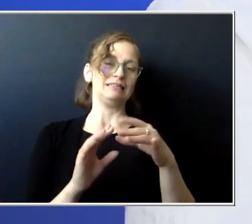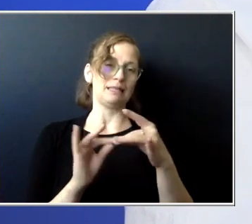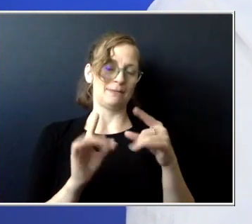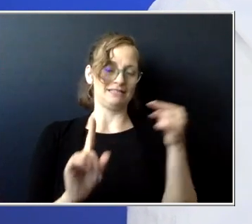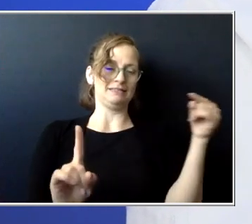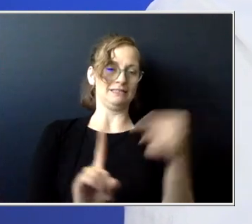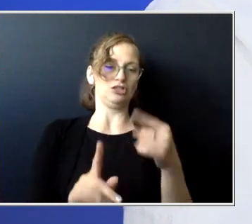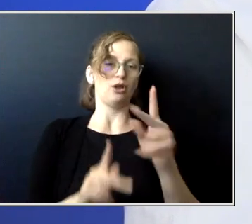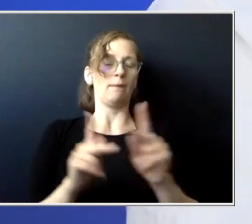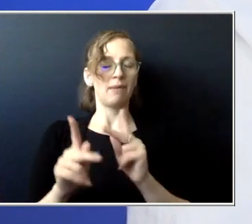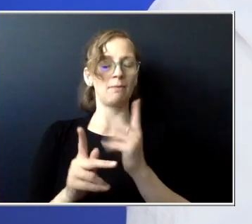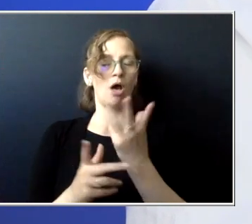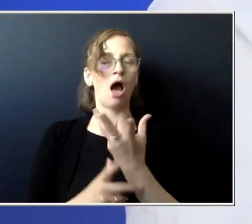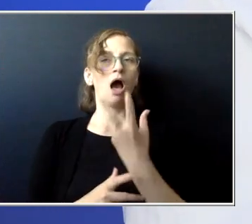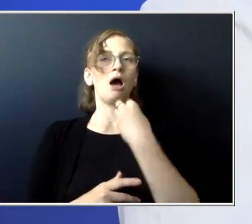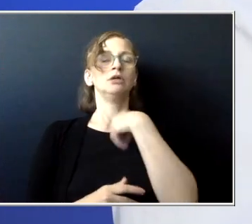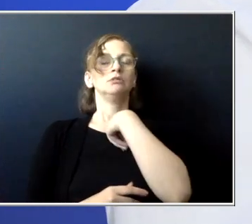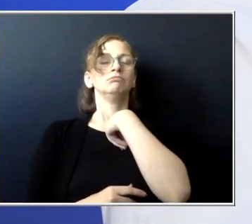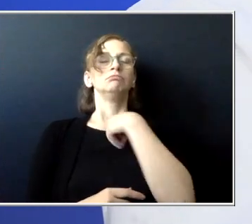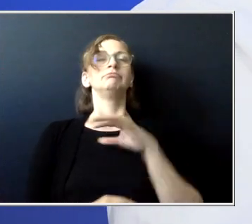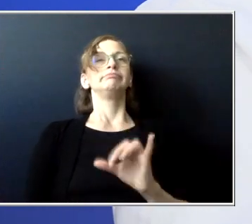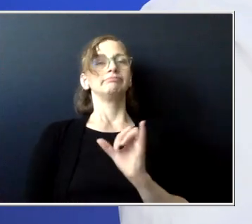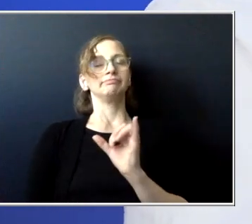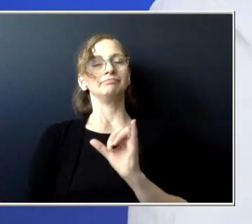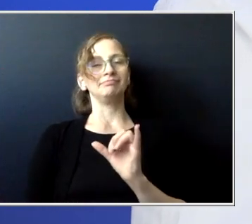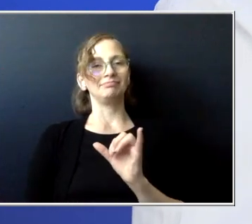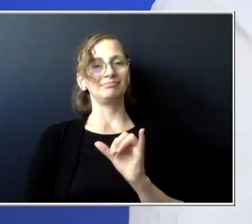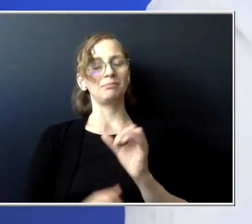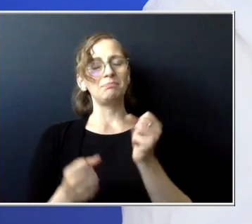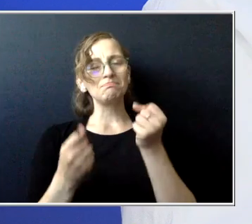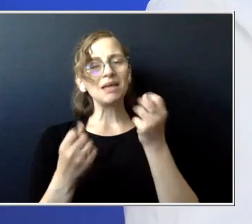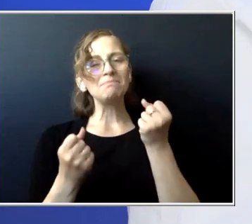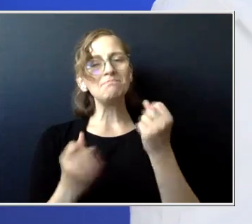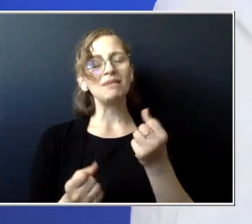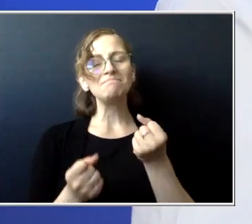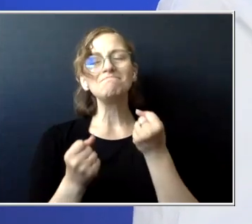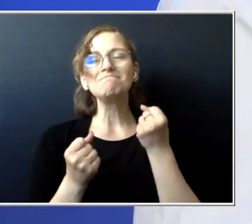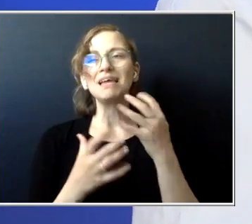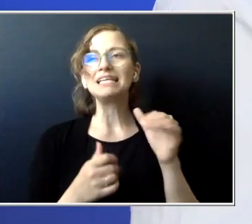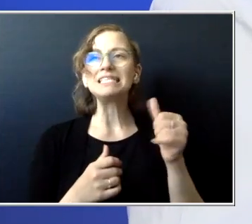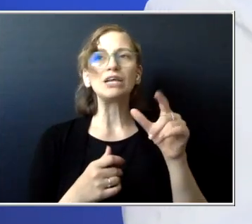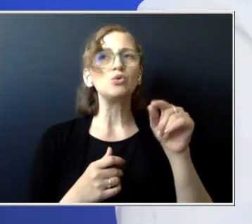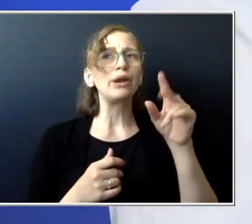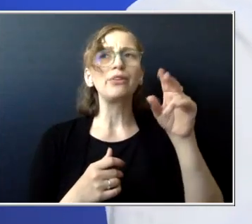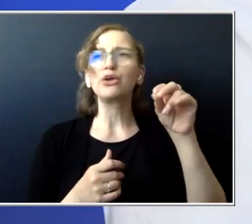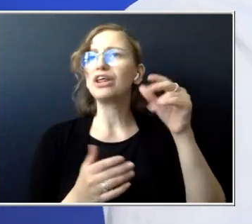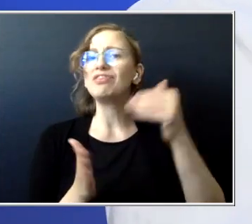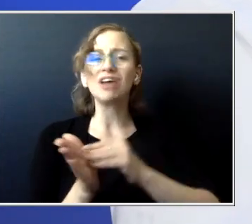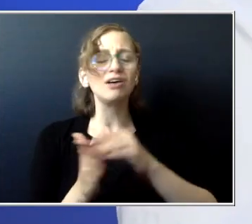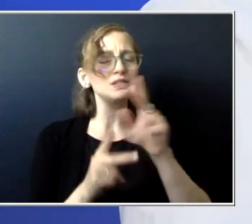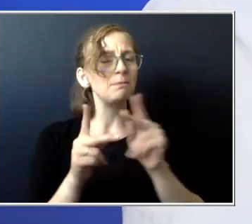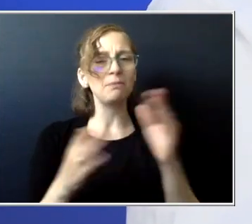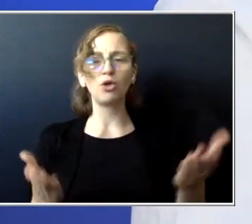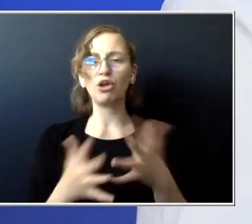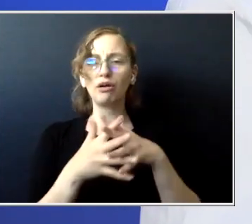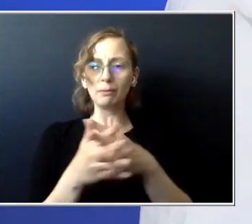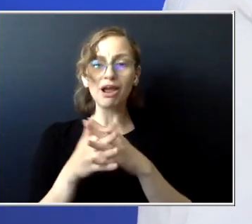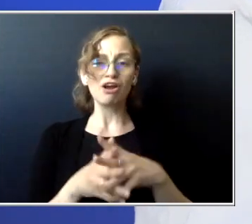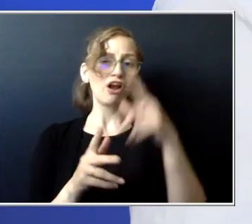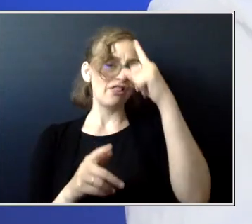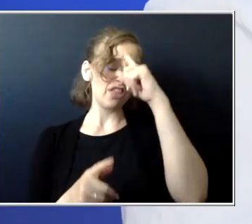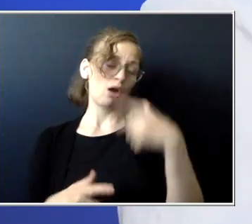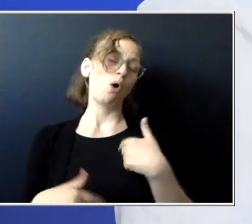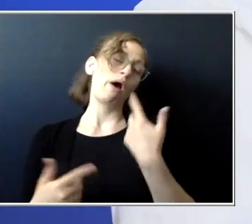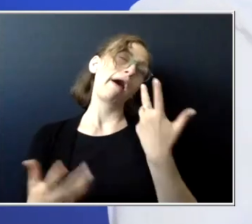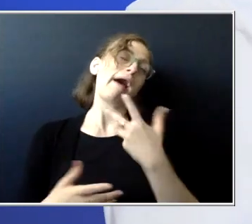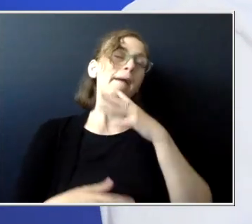tens of thousands of people in America right now that think, I'm just getting old, I'm just getting short, like it's normal to get short